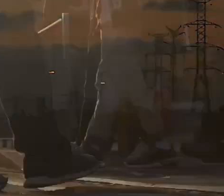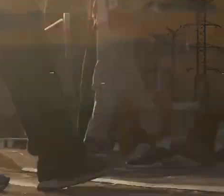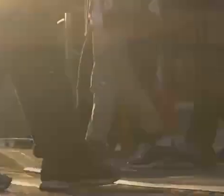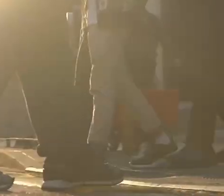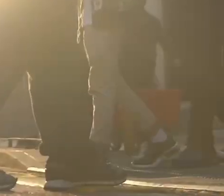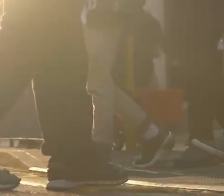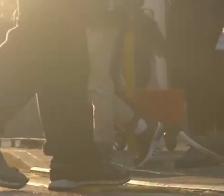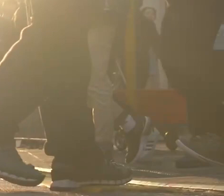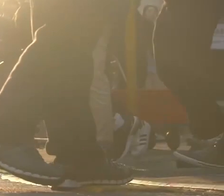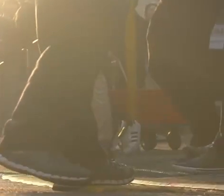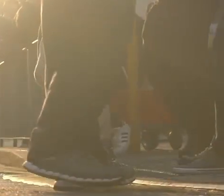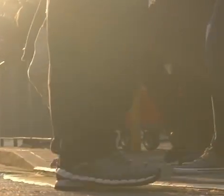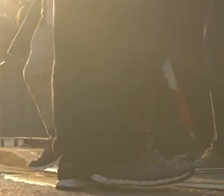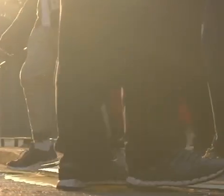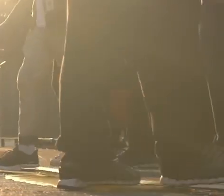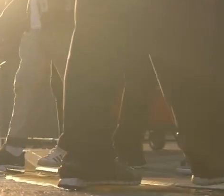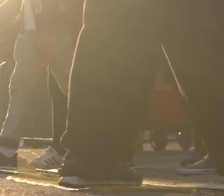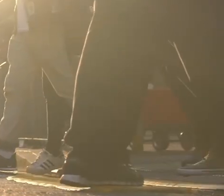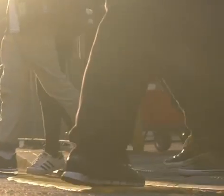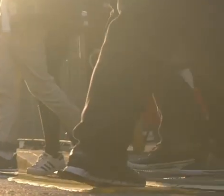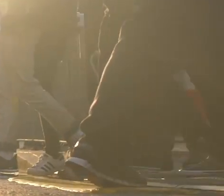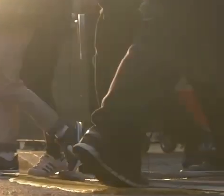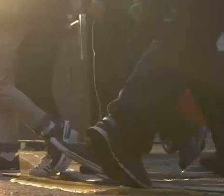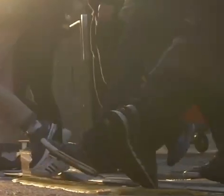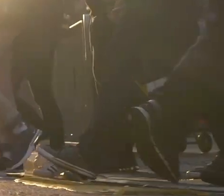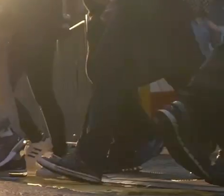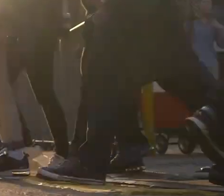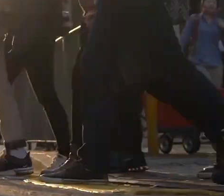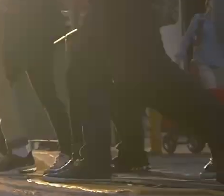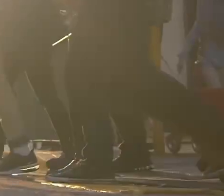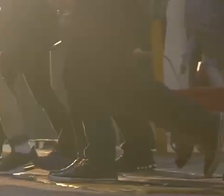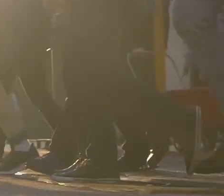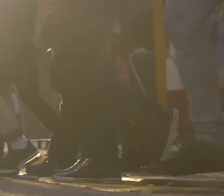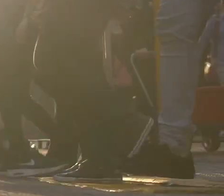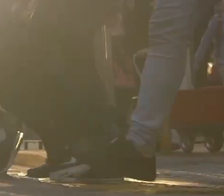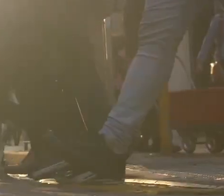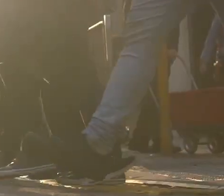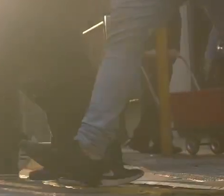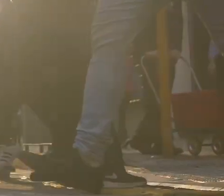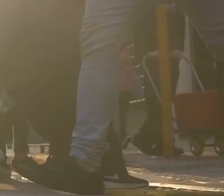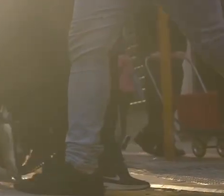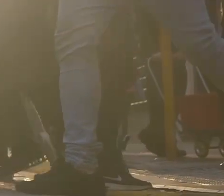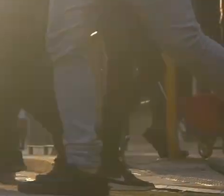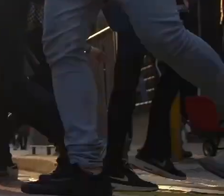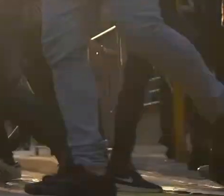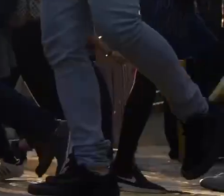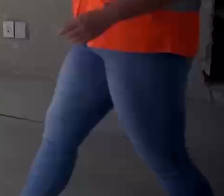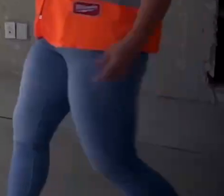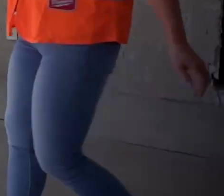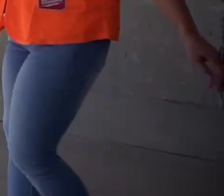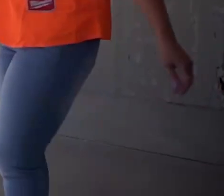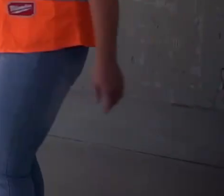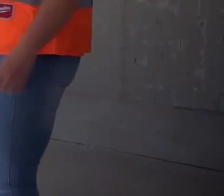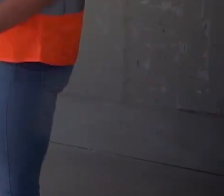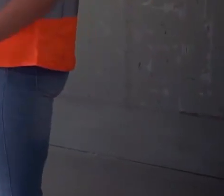needed. Principle 5, shared responsibility, is about bringing together stakeholders across all sectors